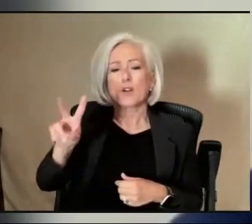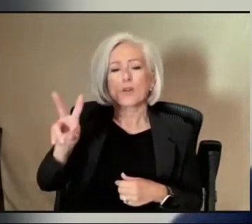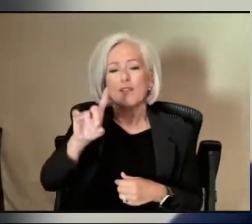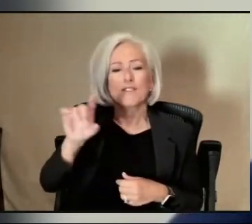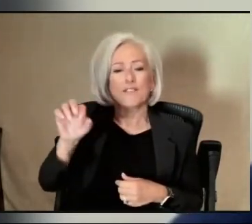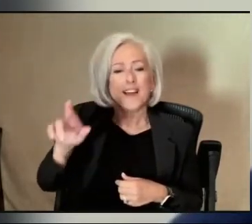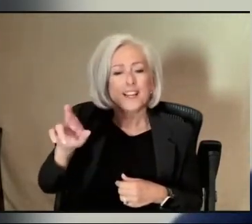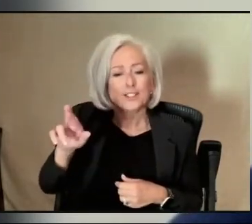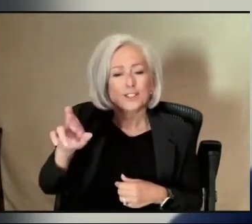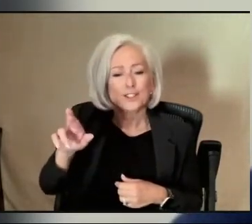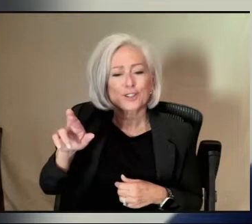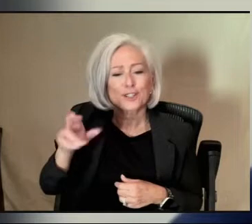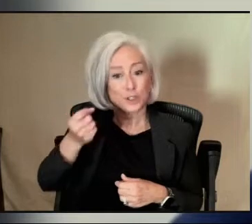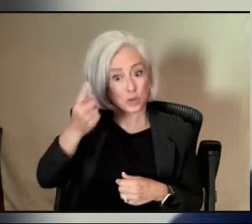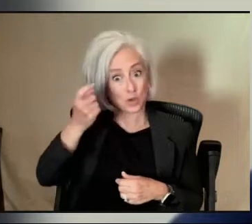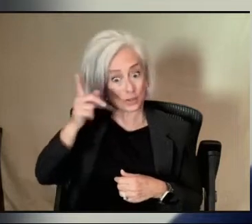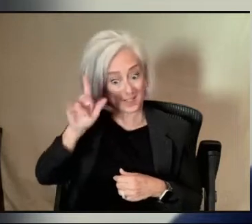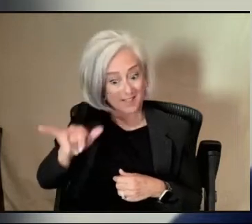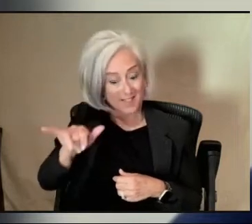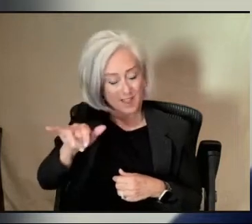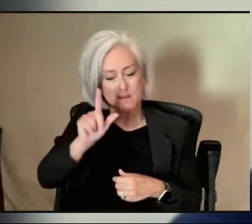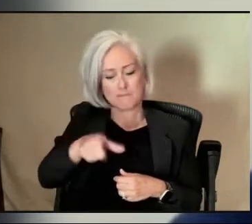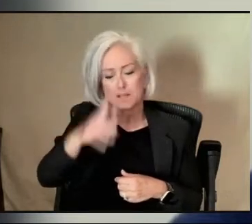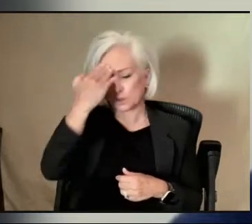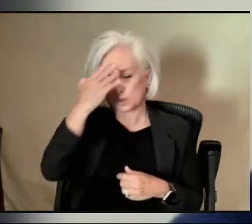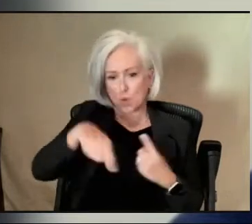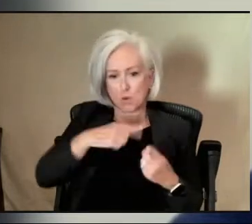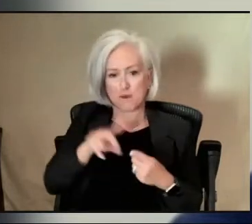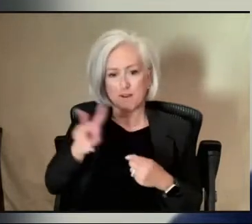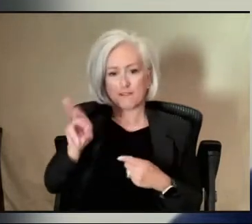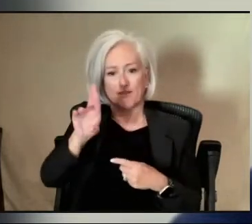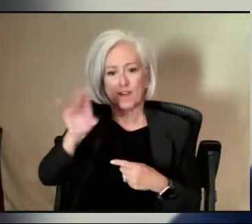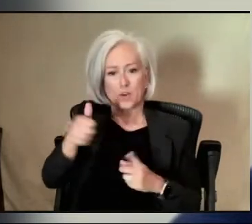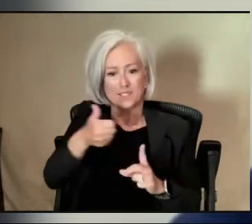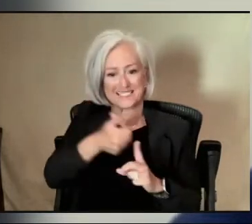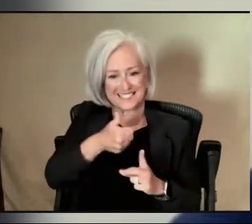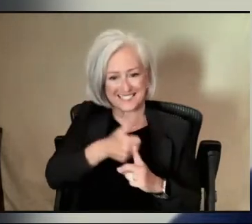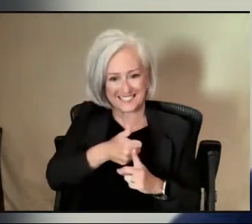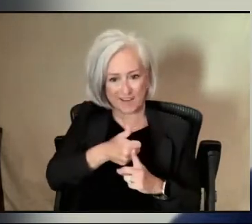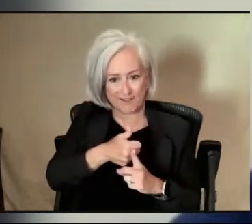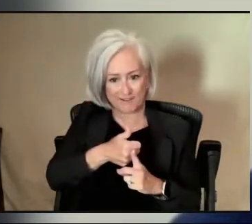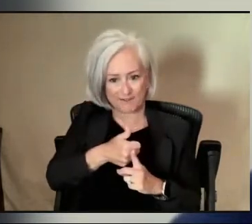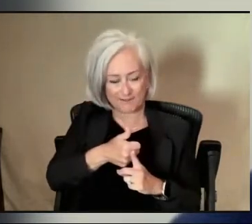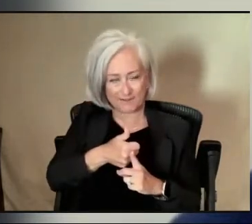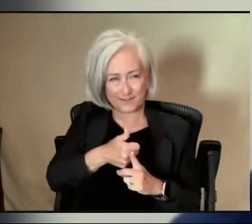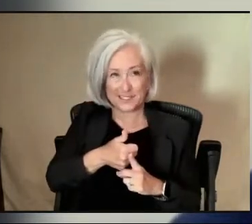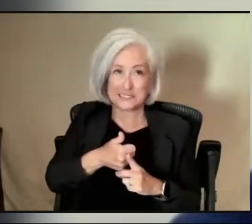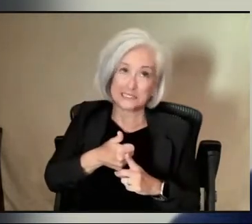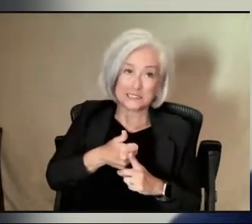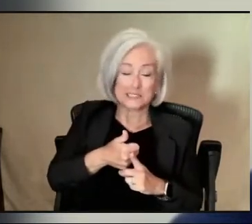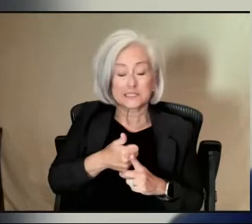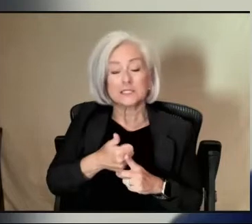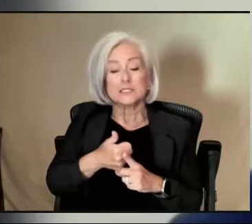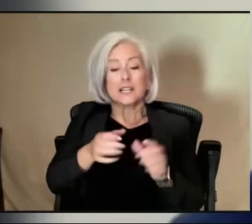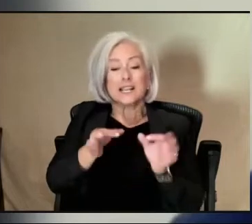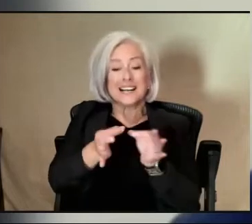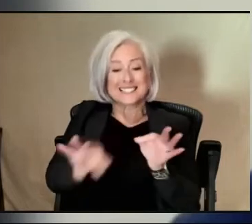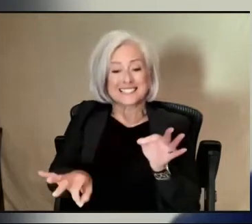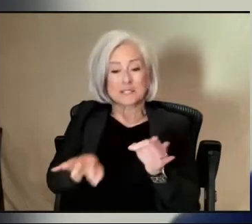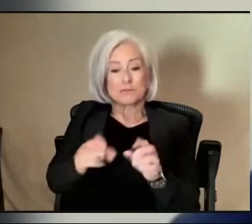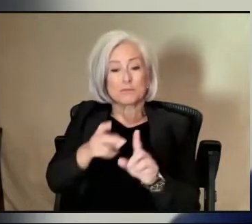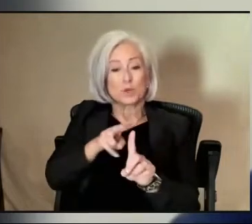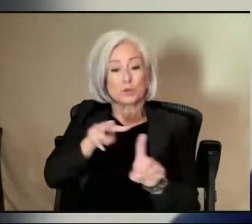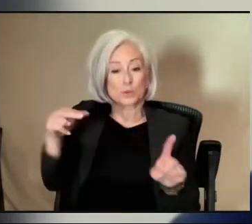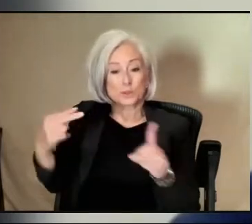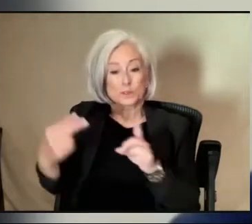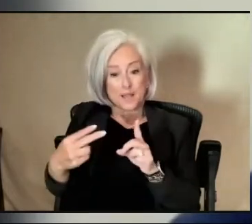about what viruses themselves are. And there's, in a simplistic approach or thinking process, there are